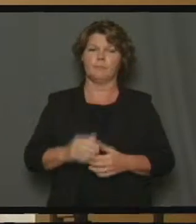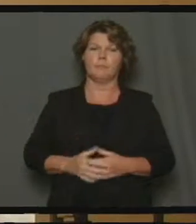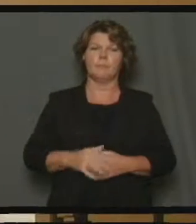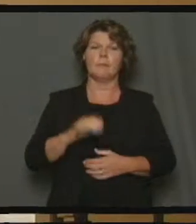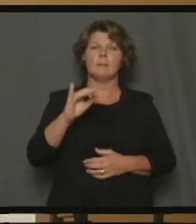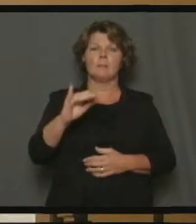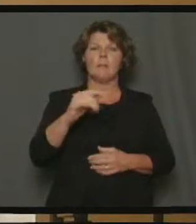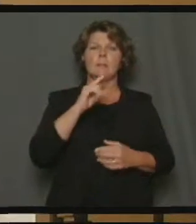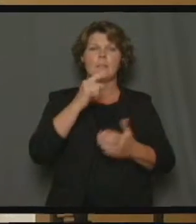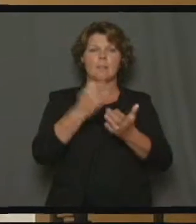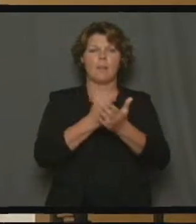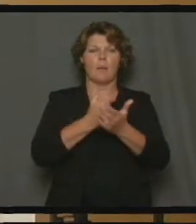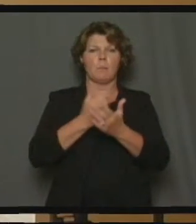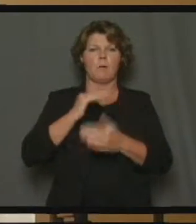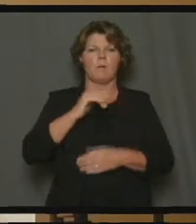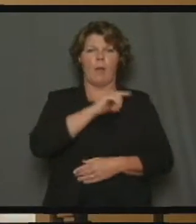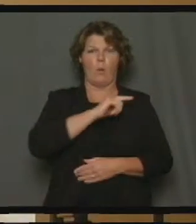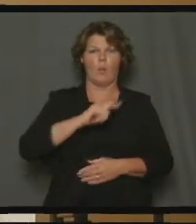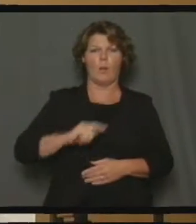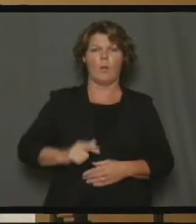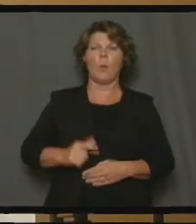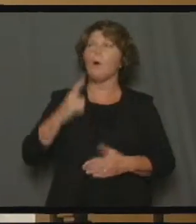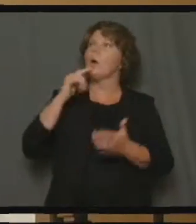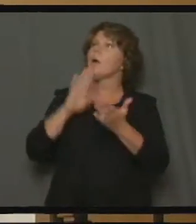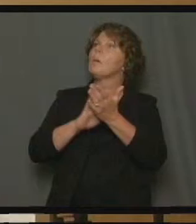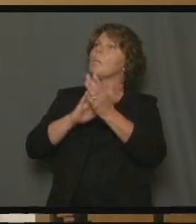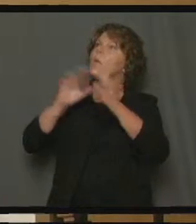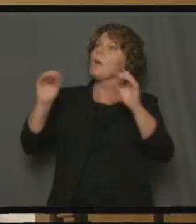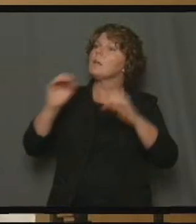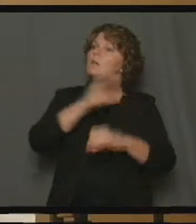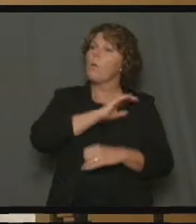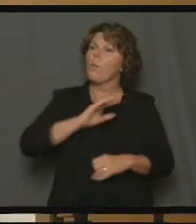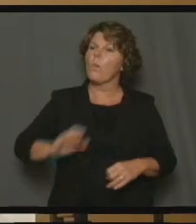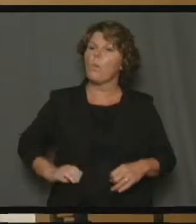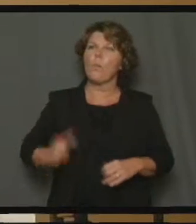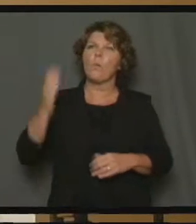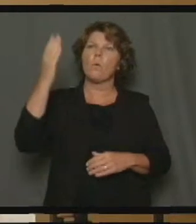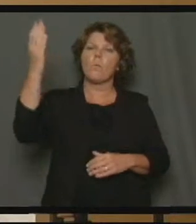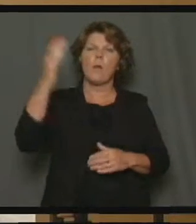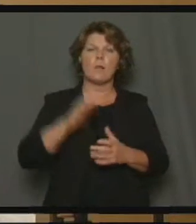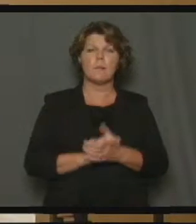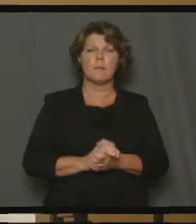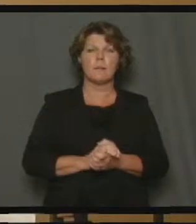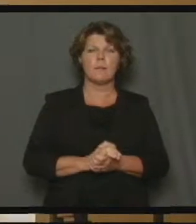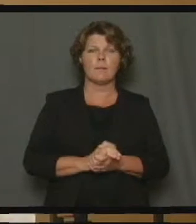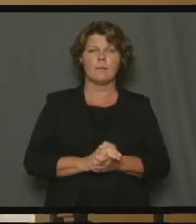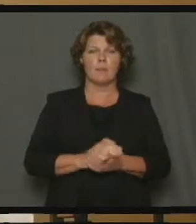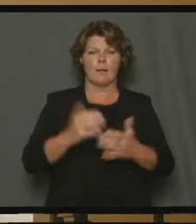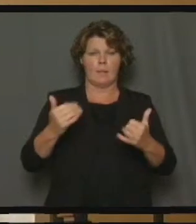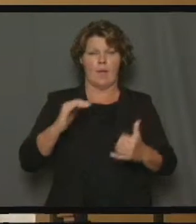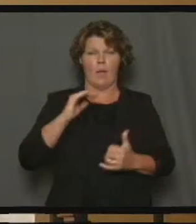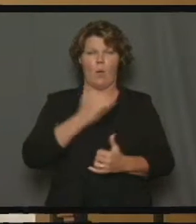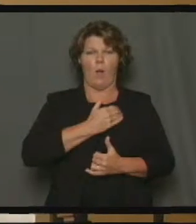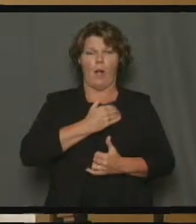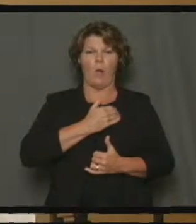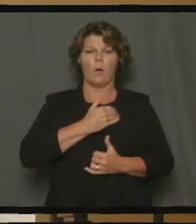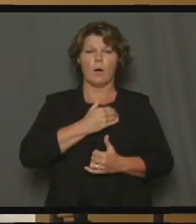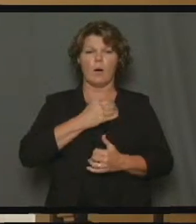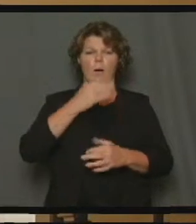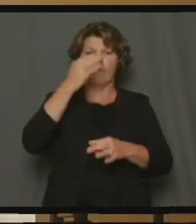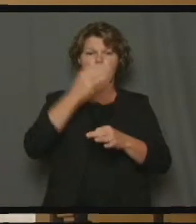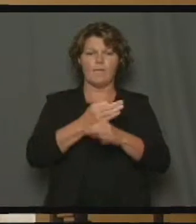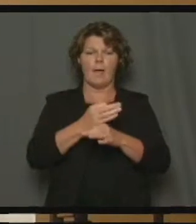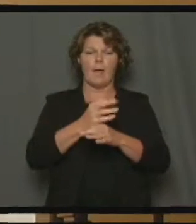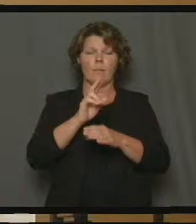This is the gospel of the Lord. Praise to you, O Christ. We confess now our Christian faith using the words